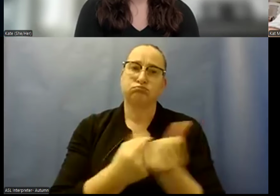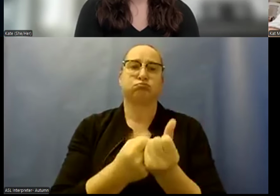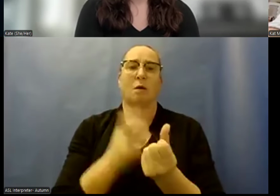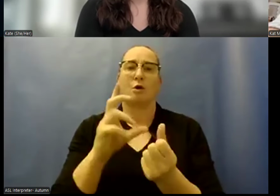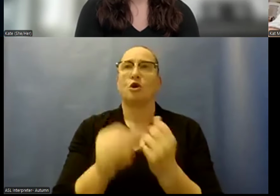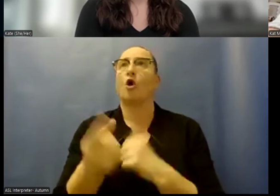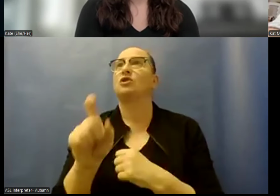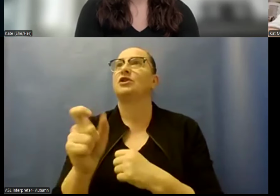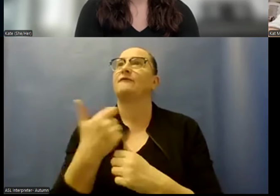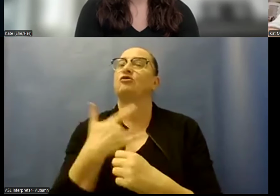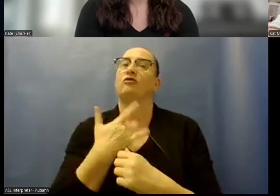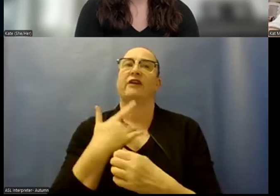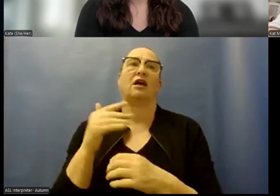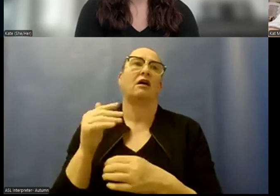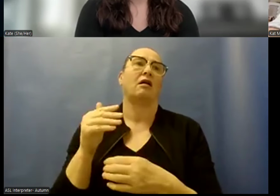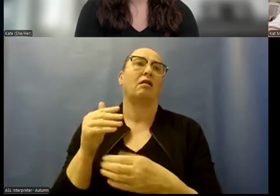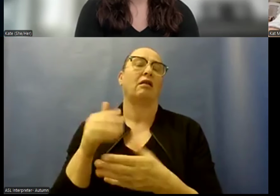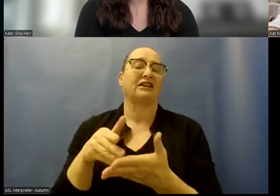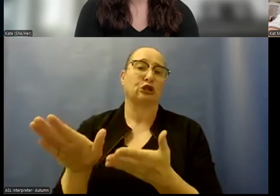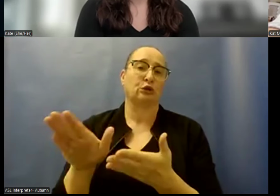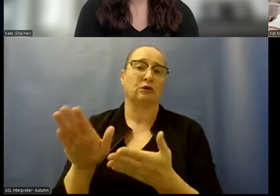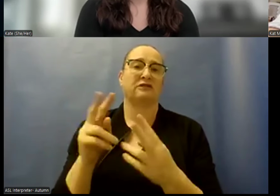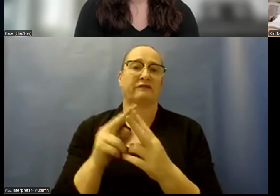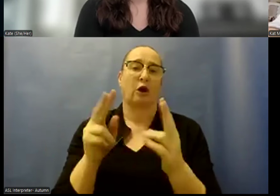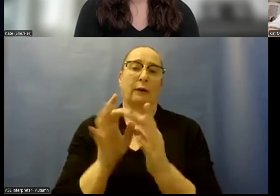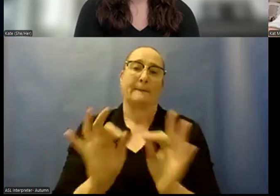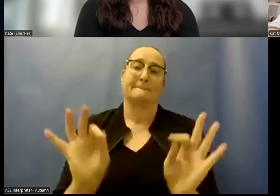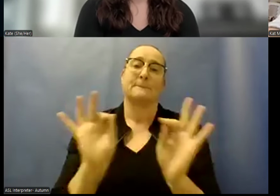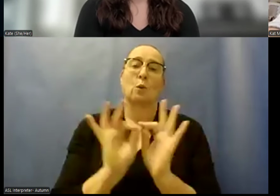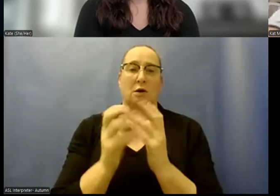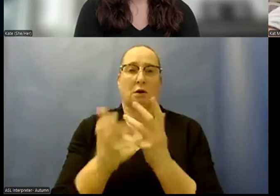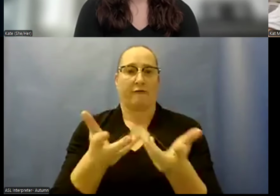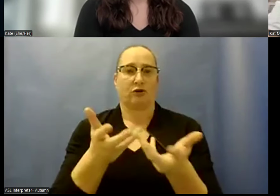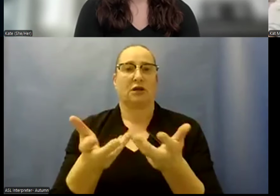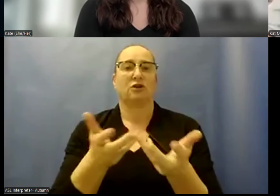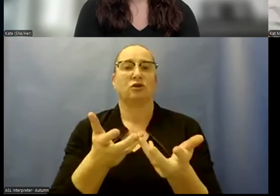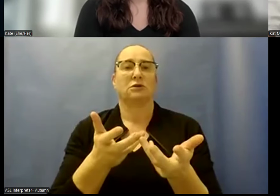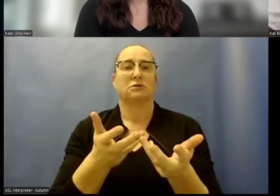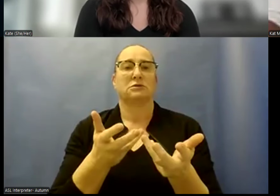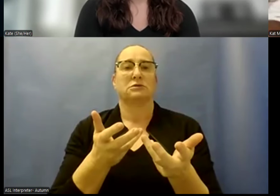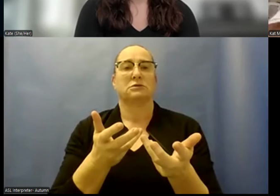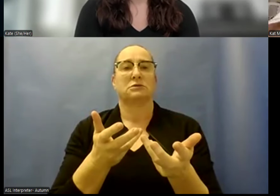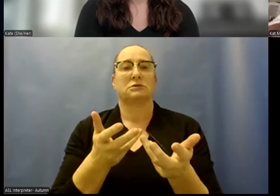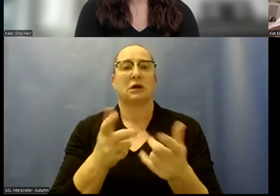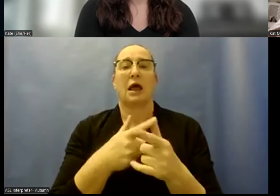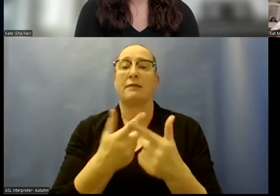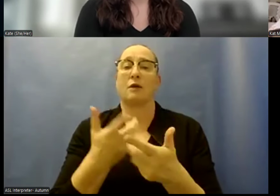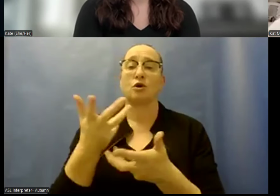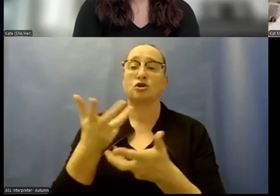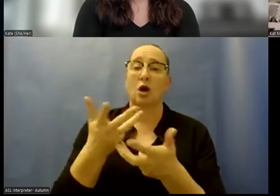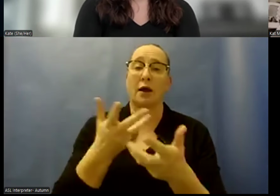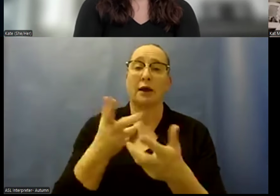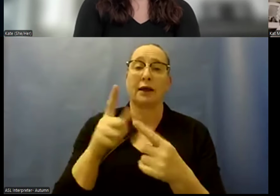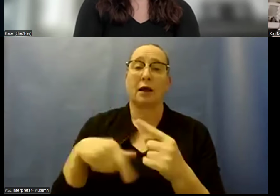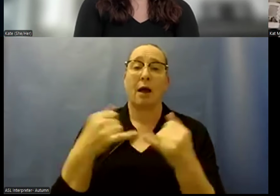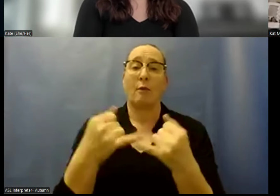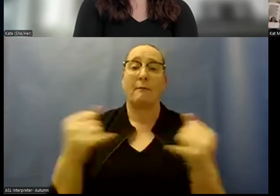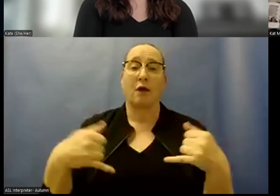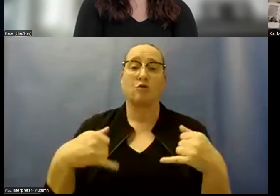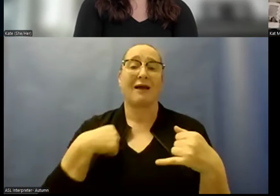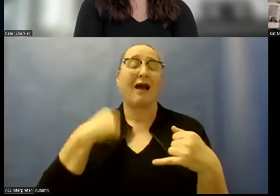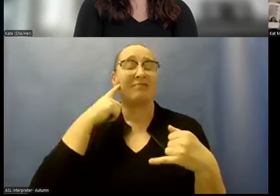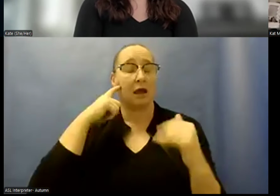feel like they're excluded from these very, very important conversations. And then when talking about boundaries, I think it's crucial to